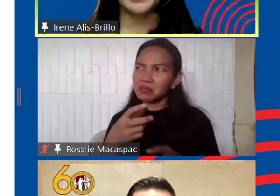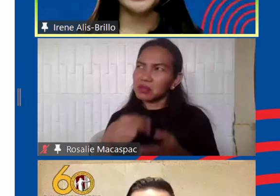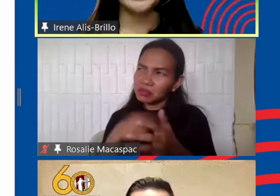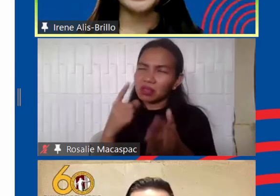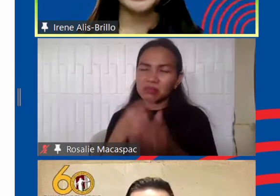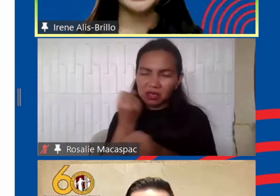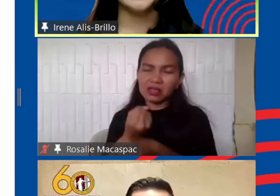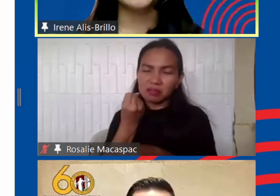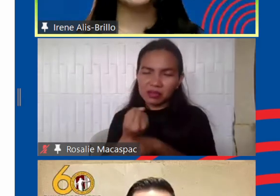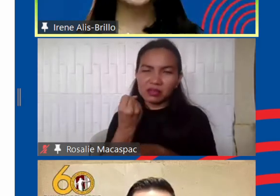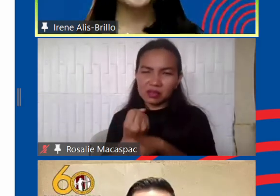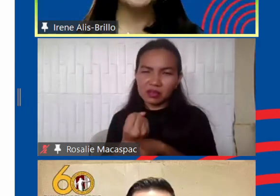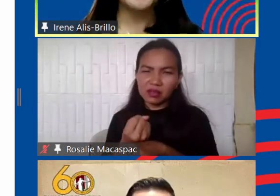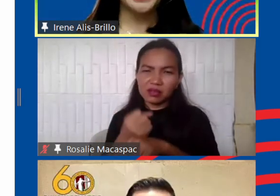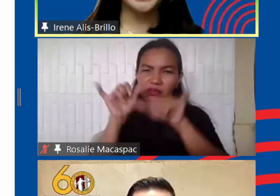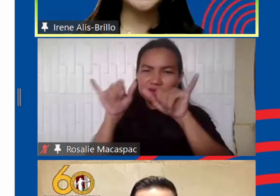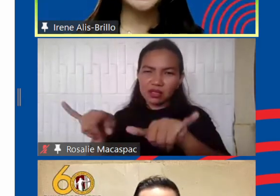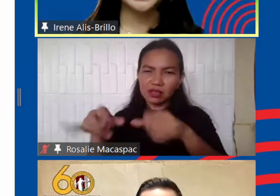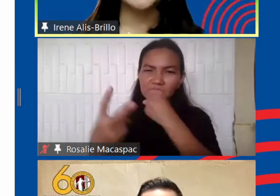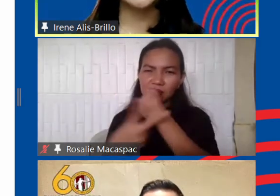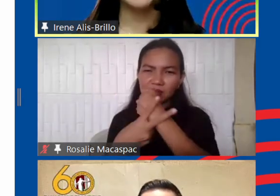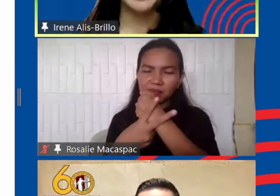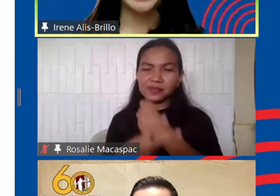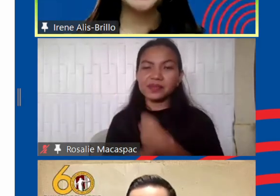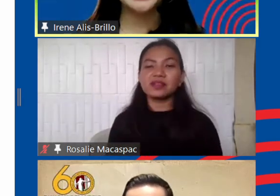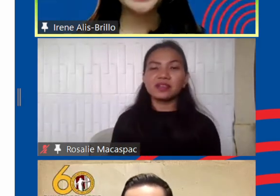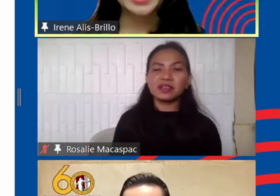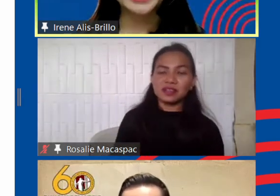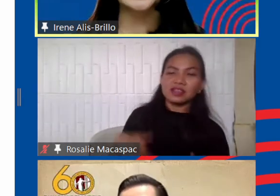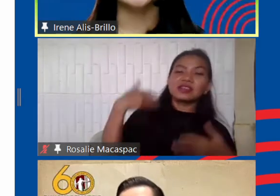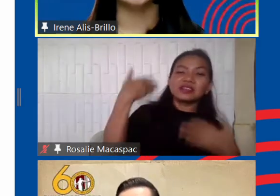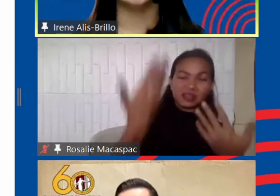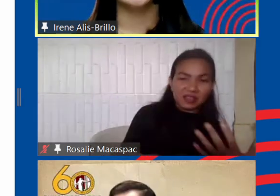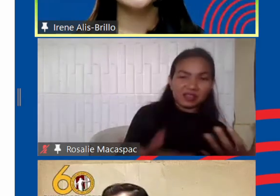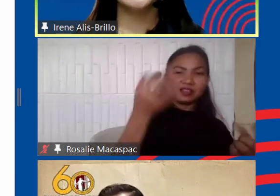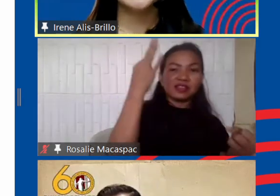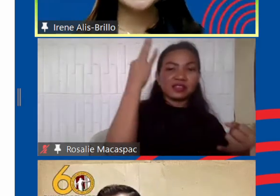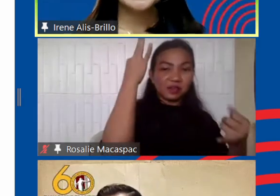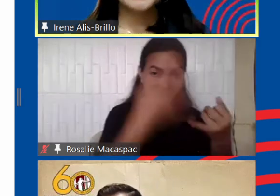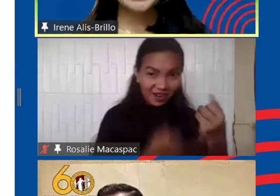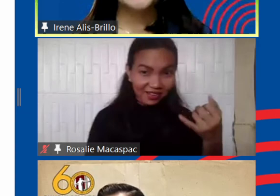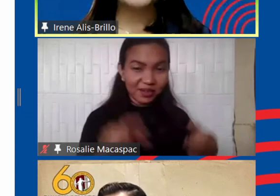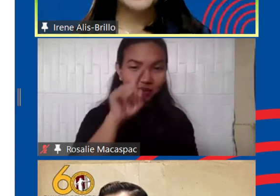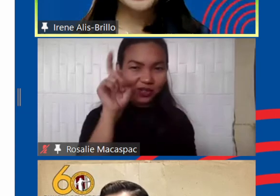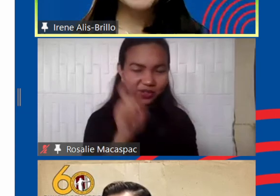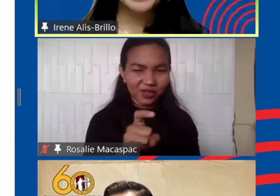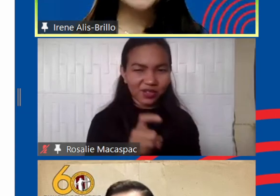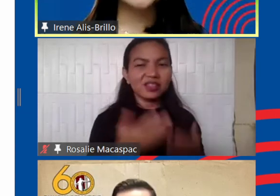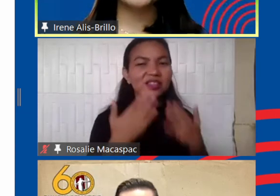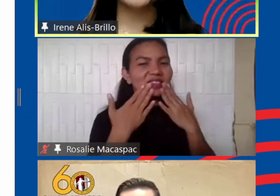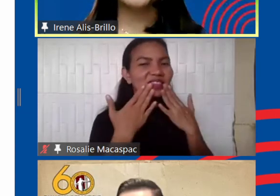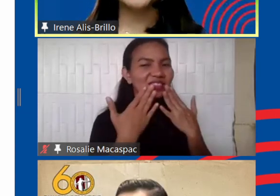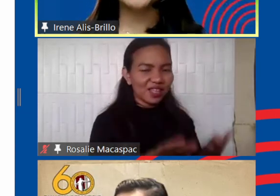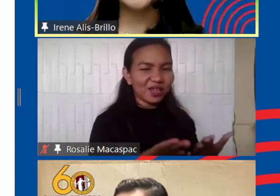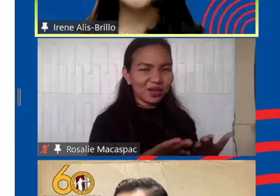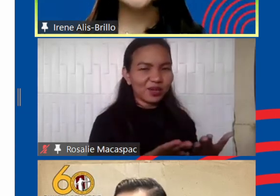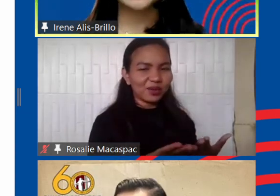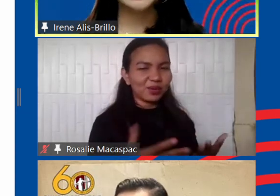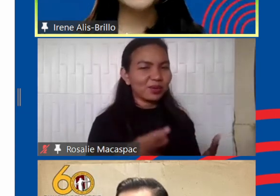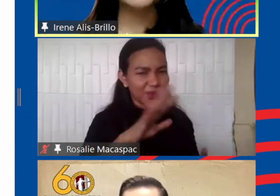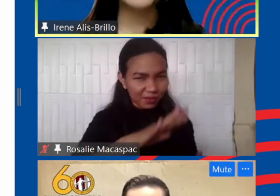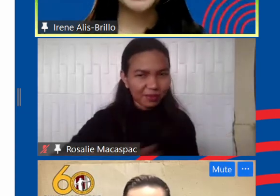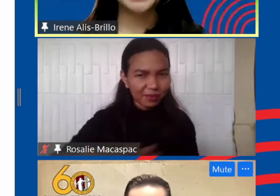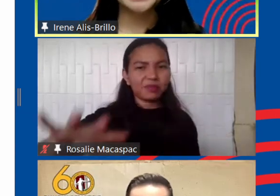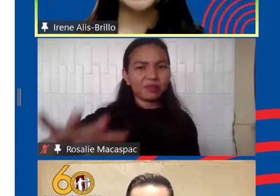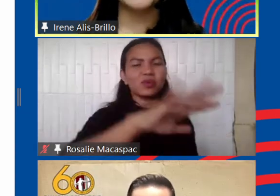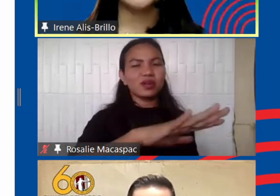Okay, thank you, sir. And that's the final question. Thank you very much, everyone, for your